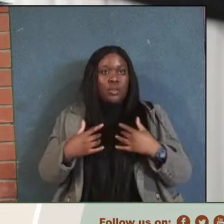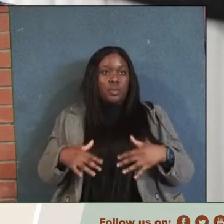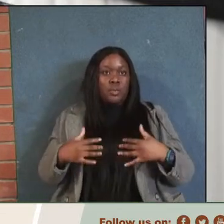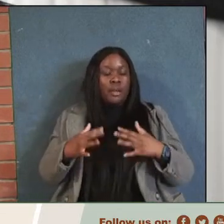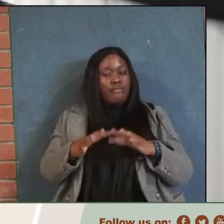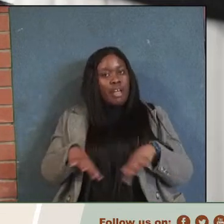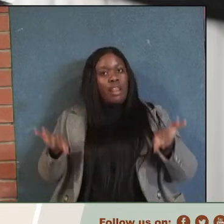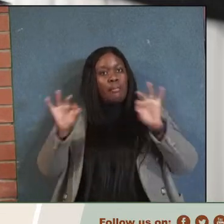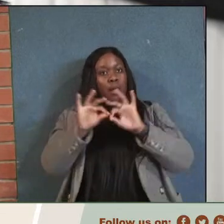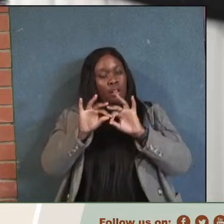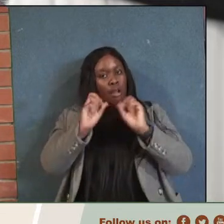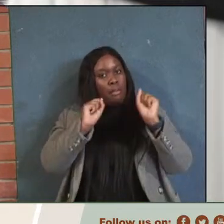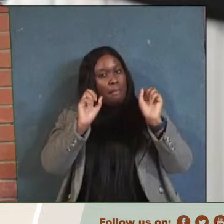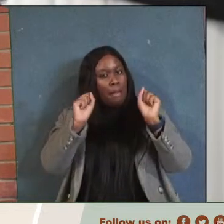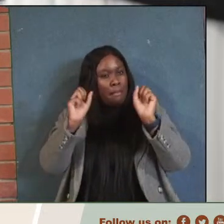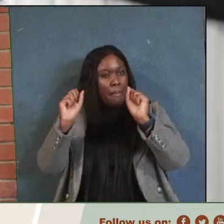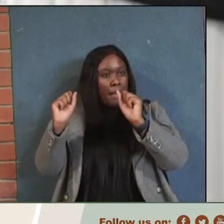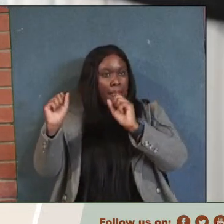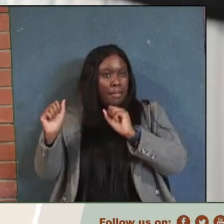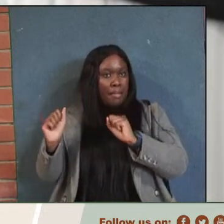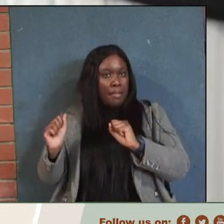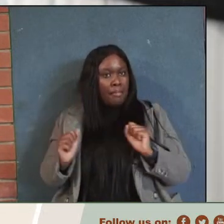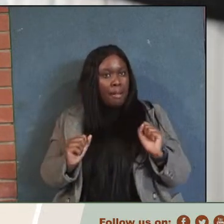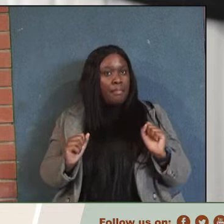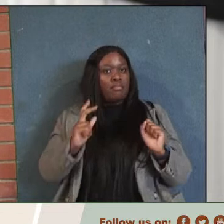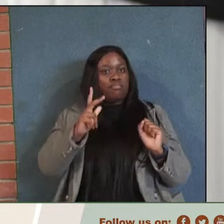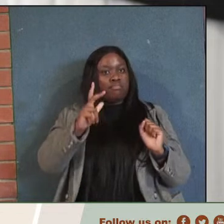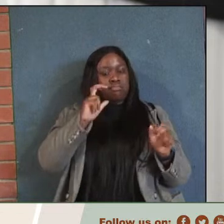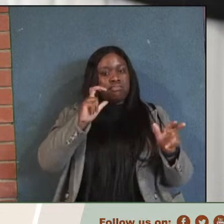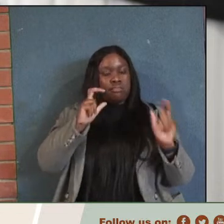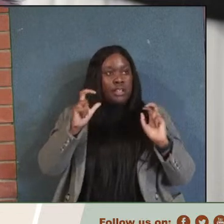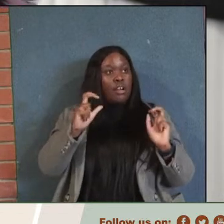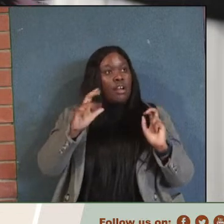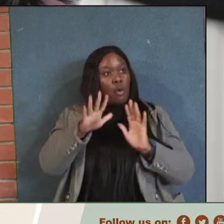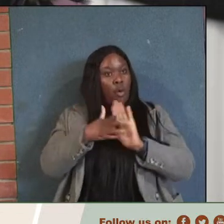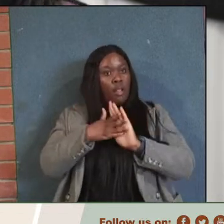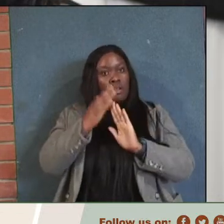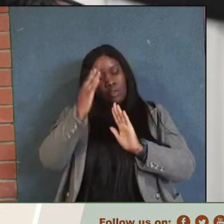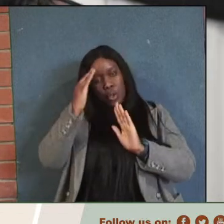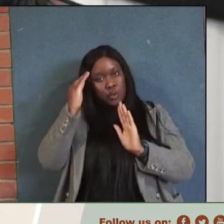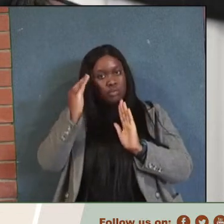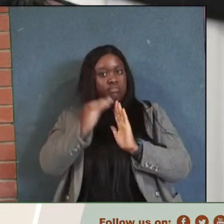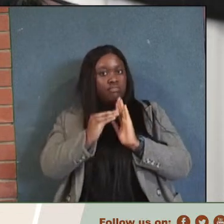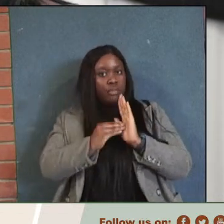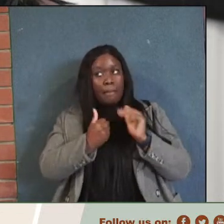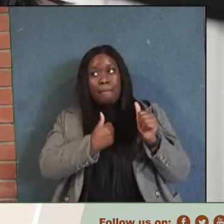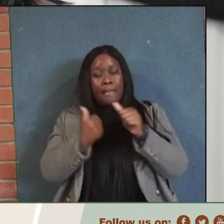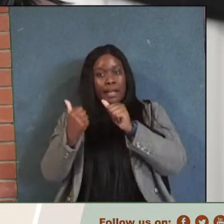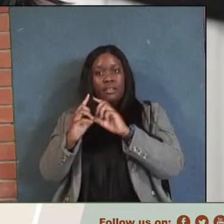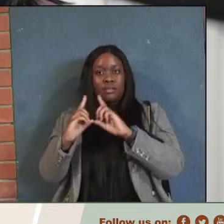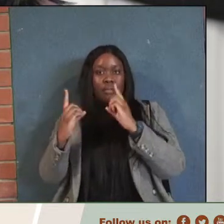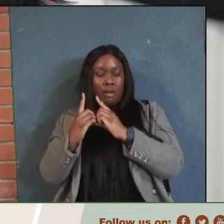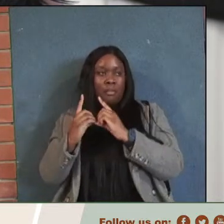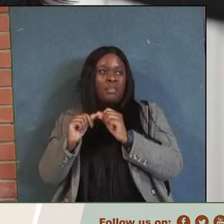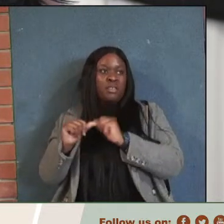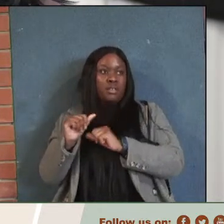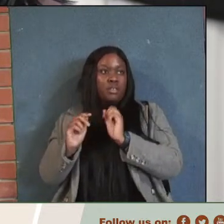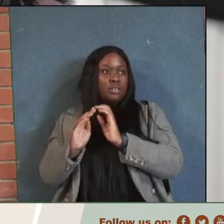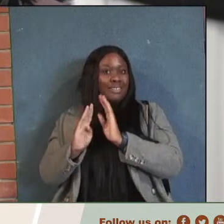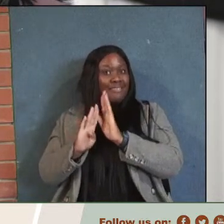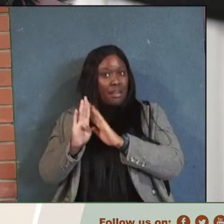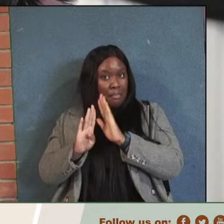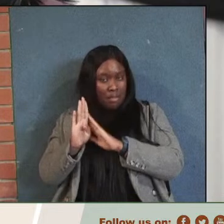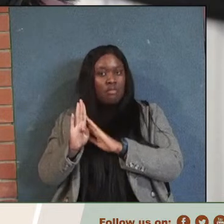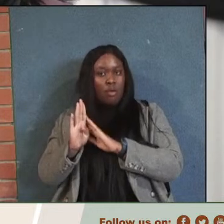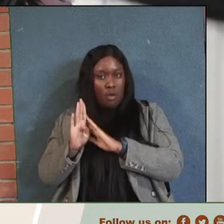insight that you've given to us, and these inputs and points have been noted and will be taken back to the Department of Social Development for